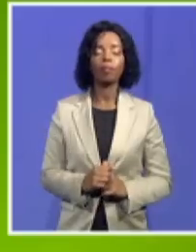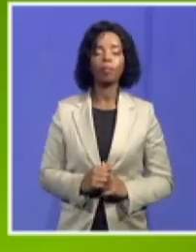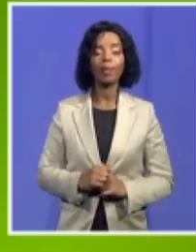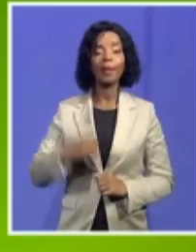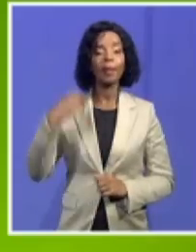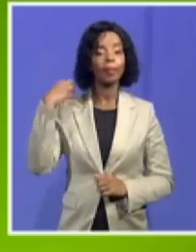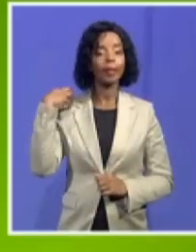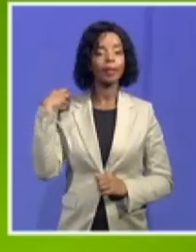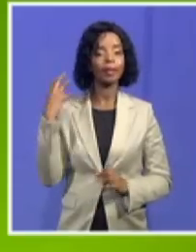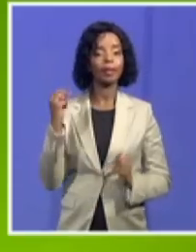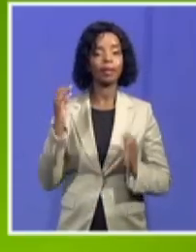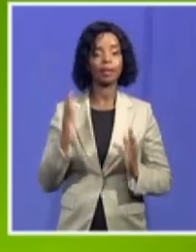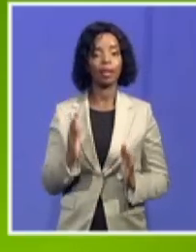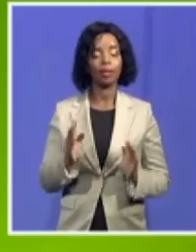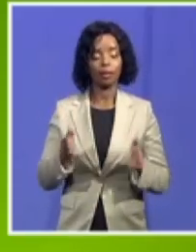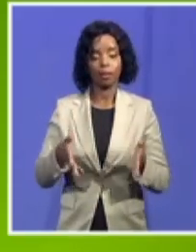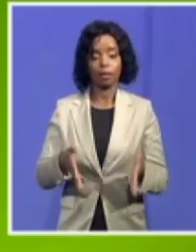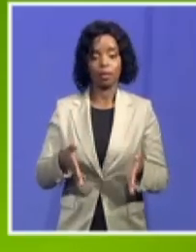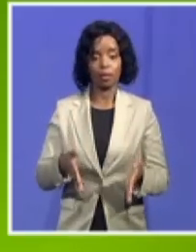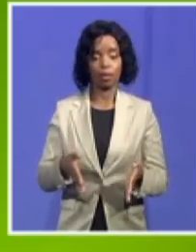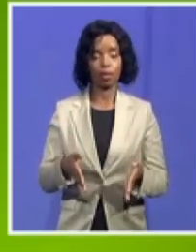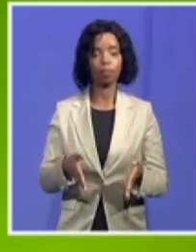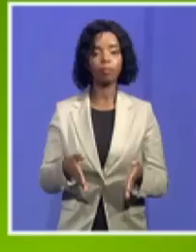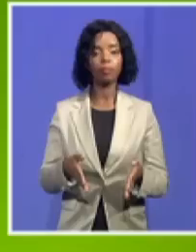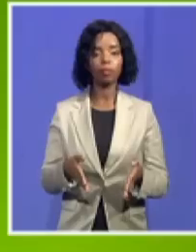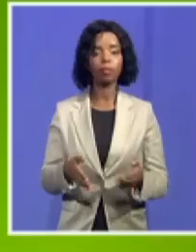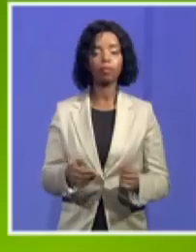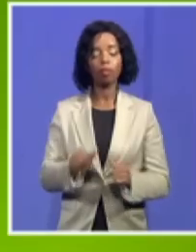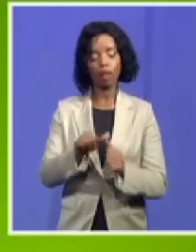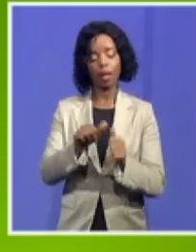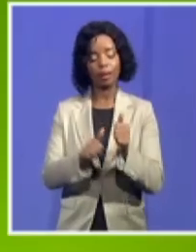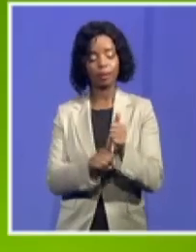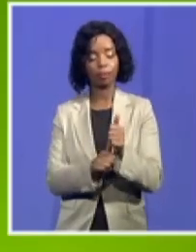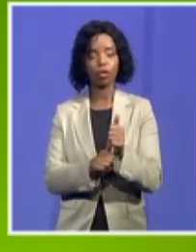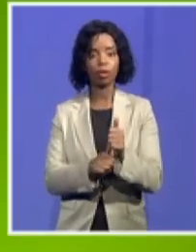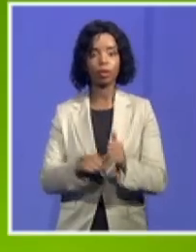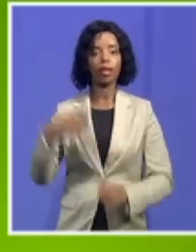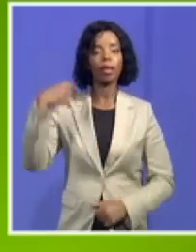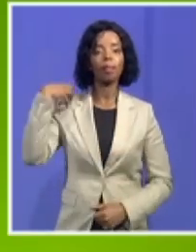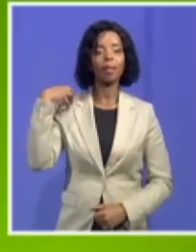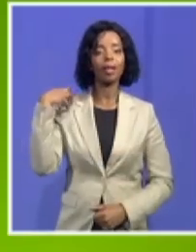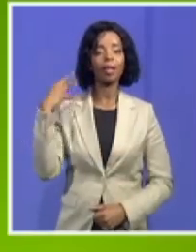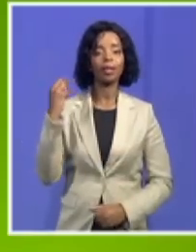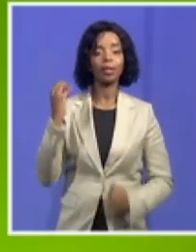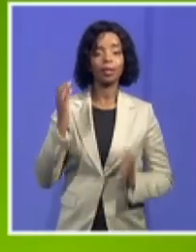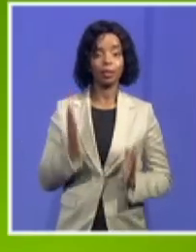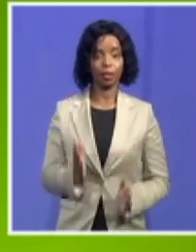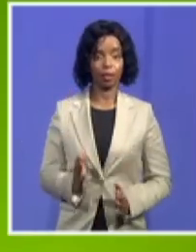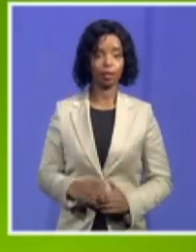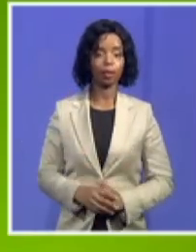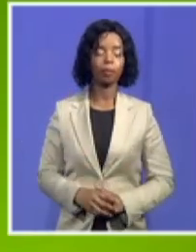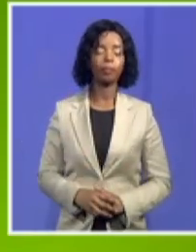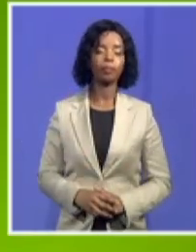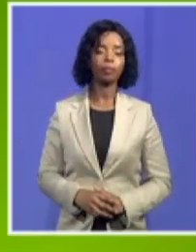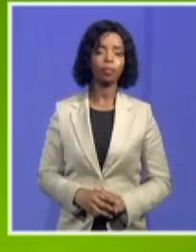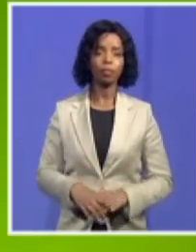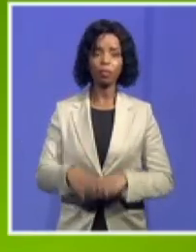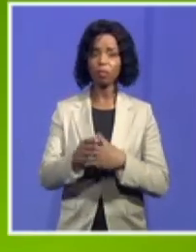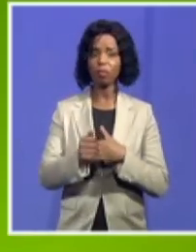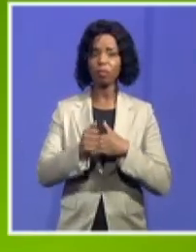Ministers present here and Deputy Ministers, and leaders of